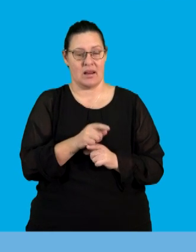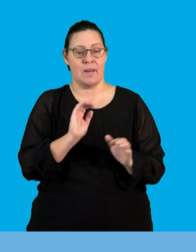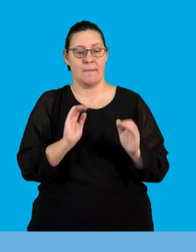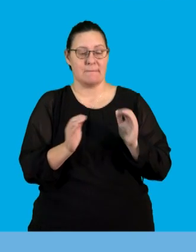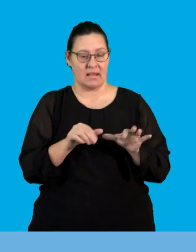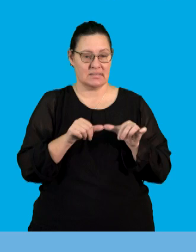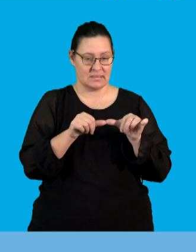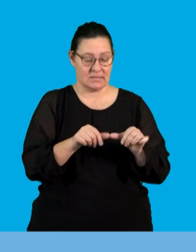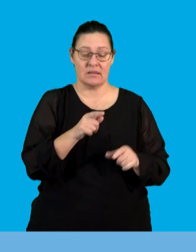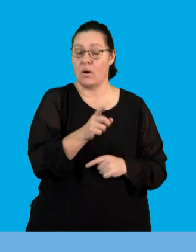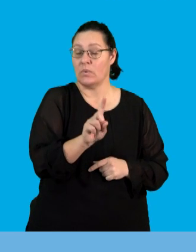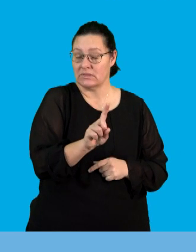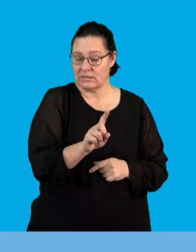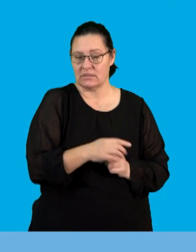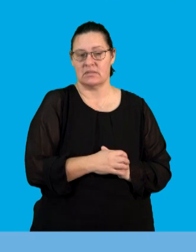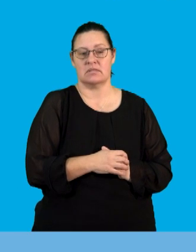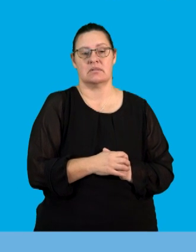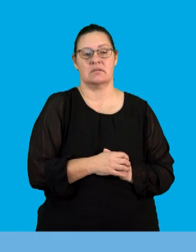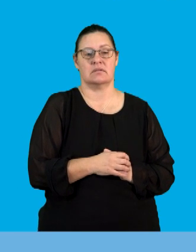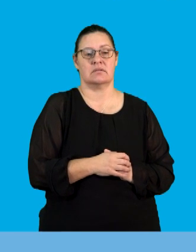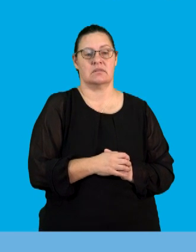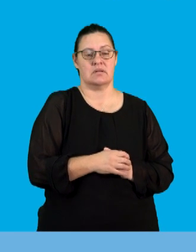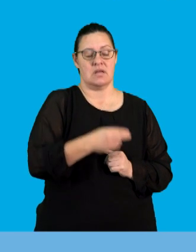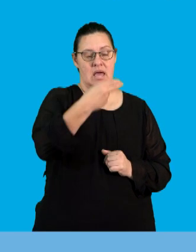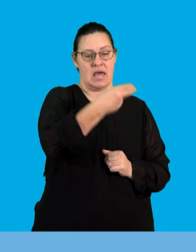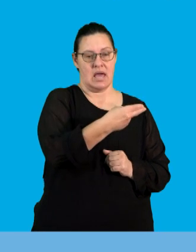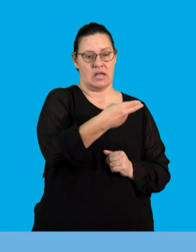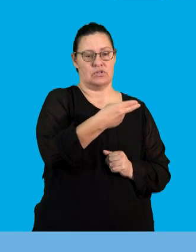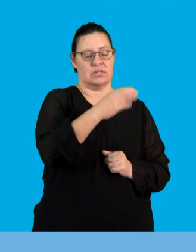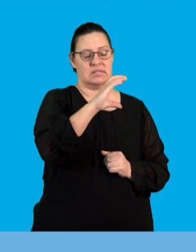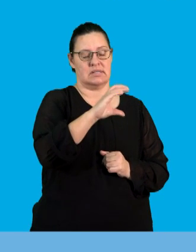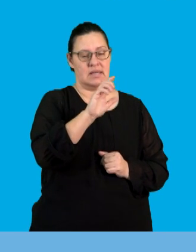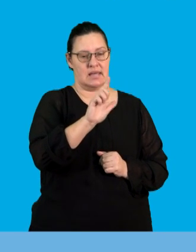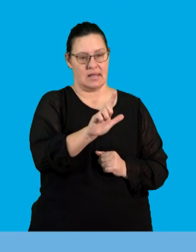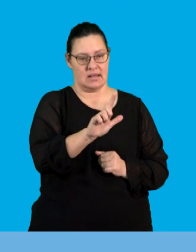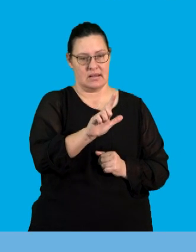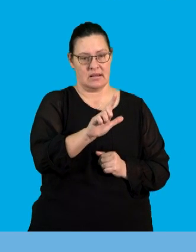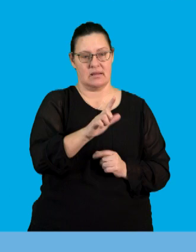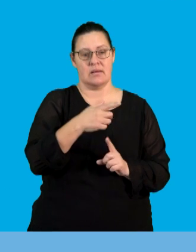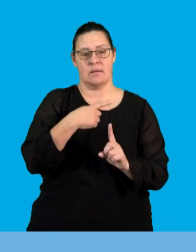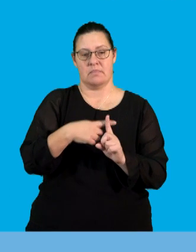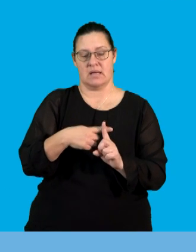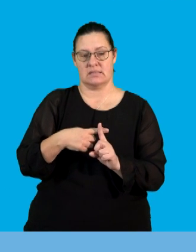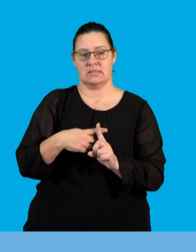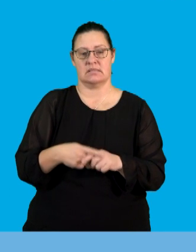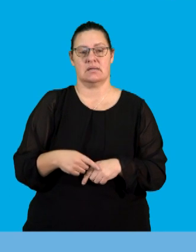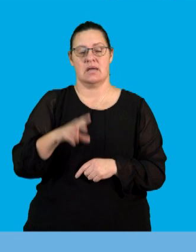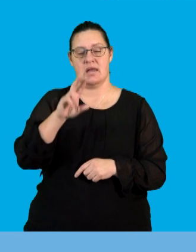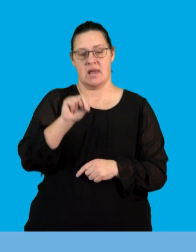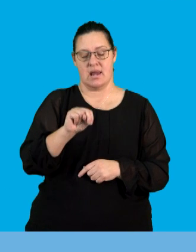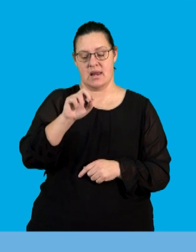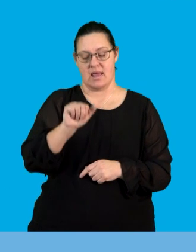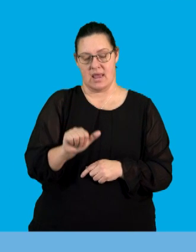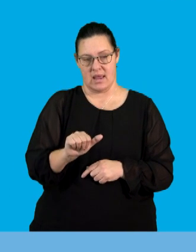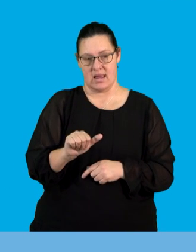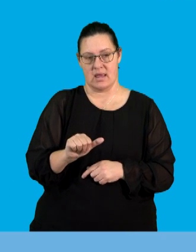balanced chemical equation for this, we know hydrochloric acid, it is HCl, reacting with sodium, it is